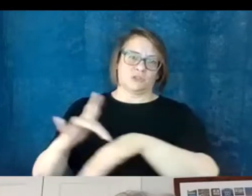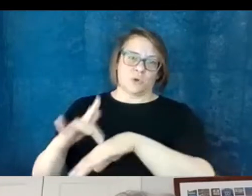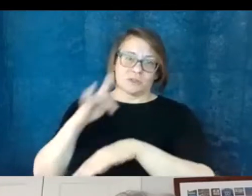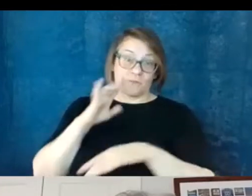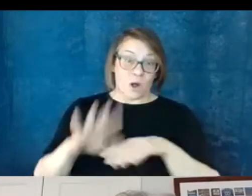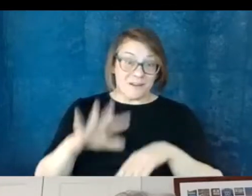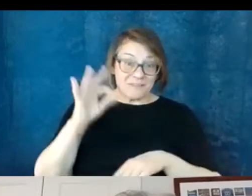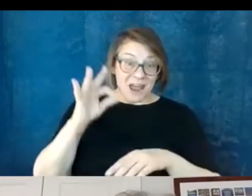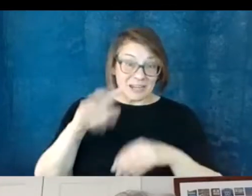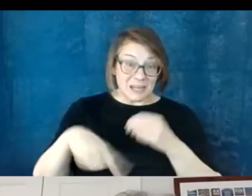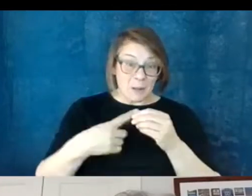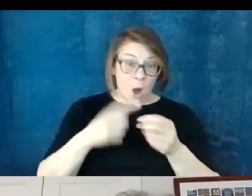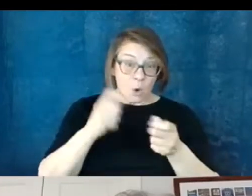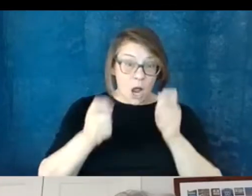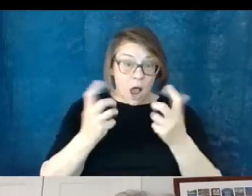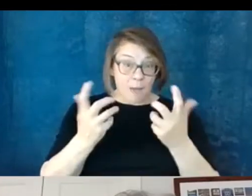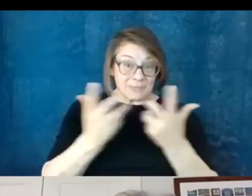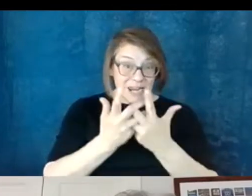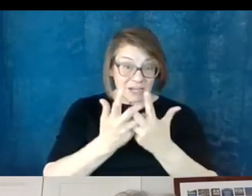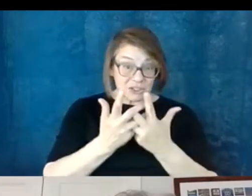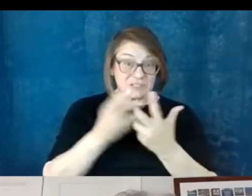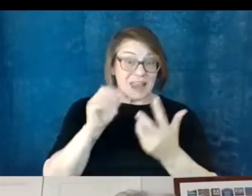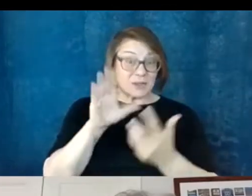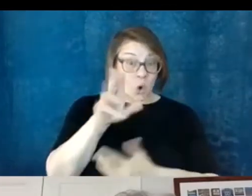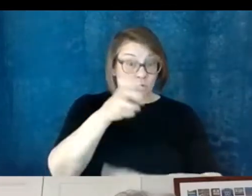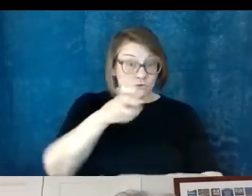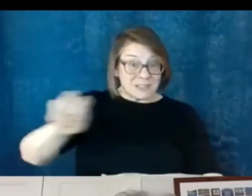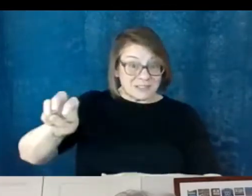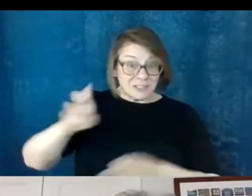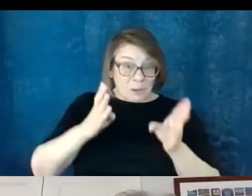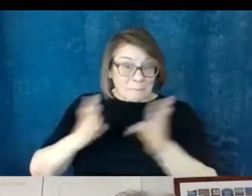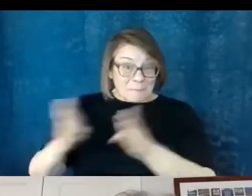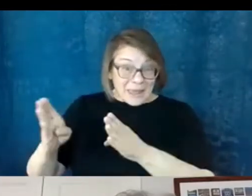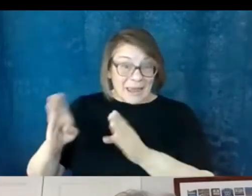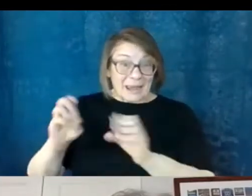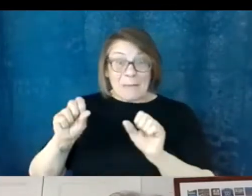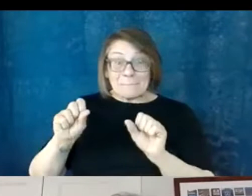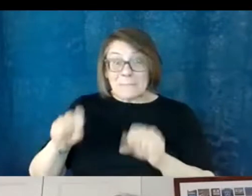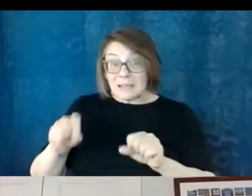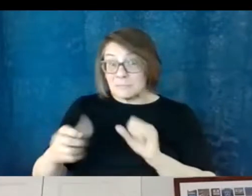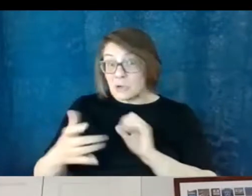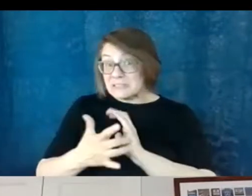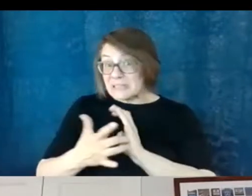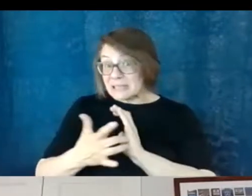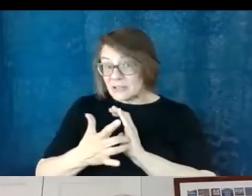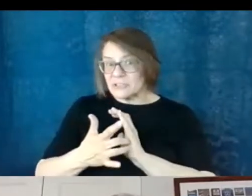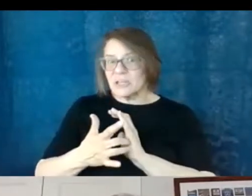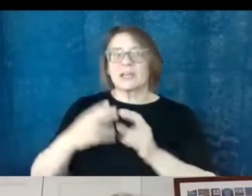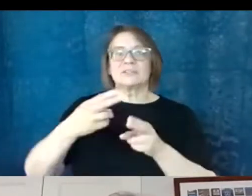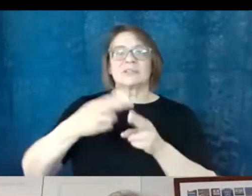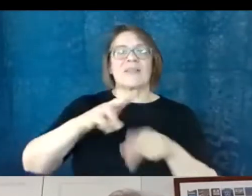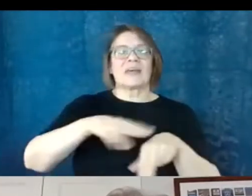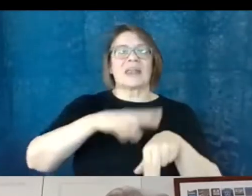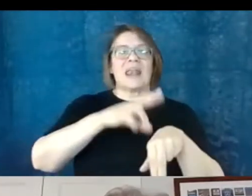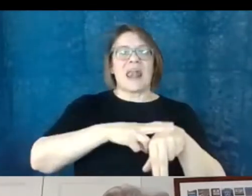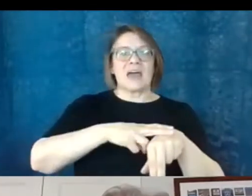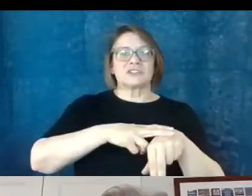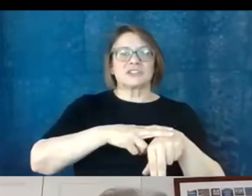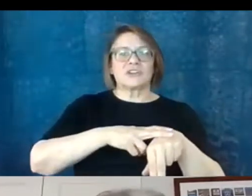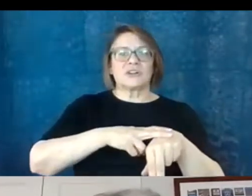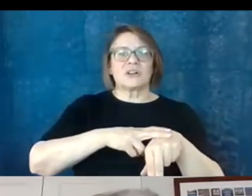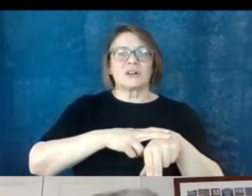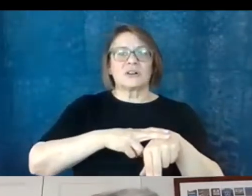about accommodations and your transition plan and possible technologies for sure is the National Deaf Center. They